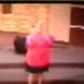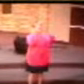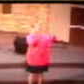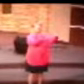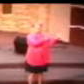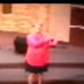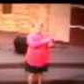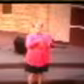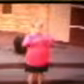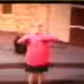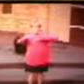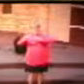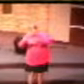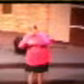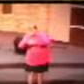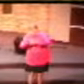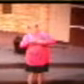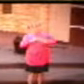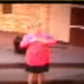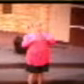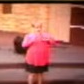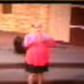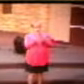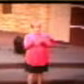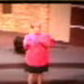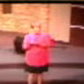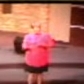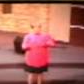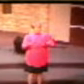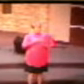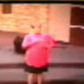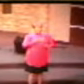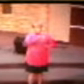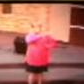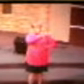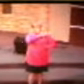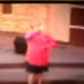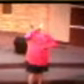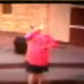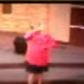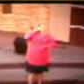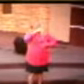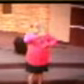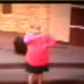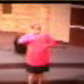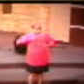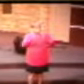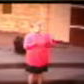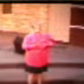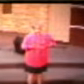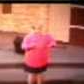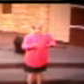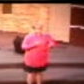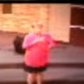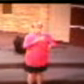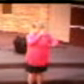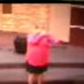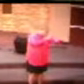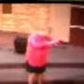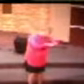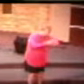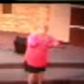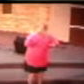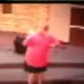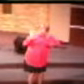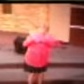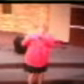are connections. My family is here. They're members here. My mother and father, my brother and his